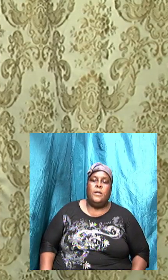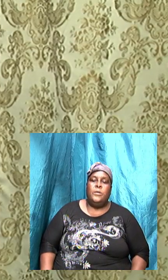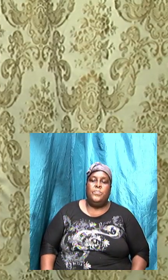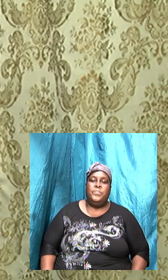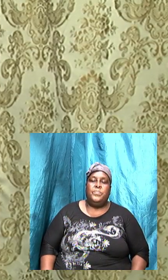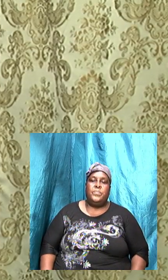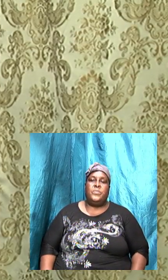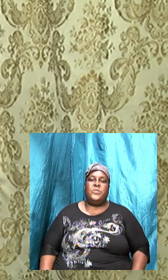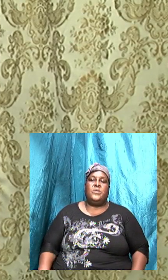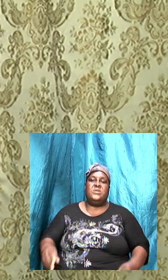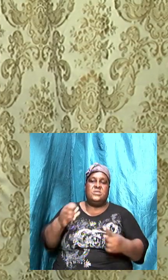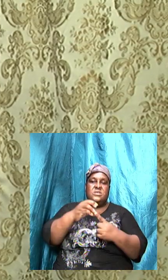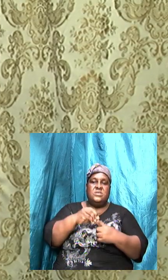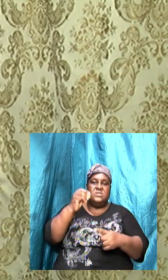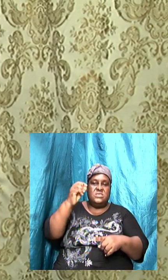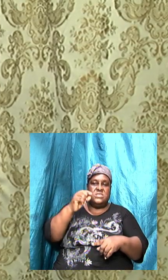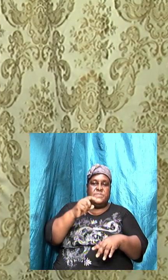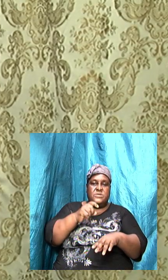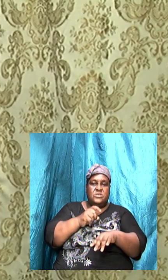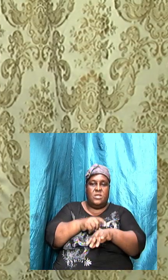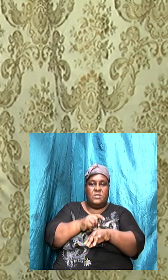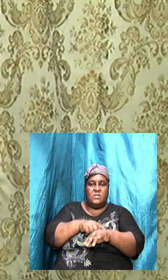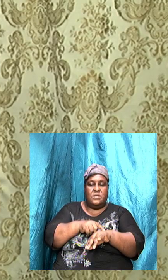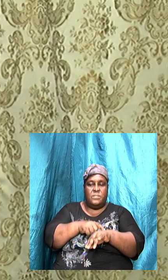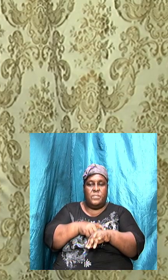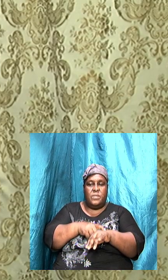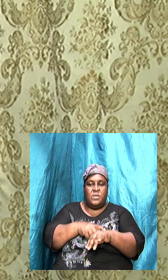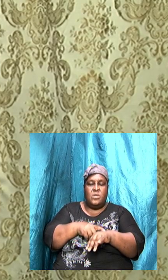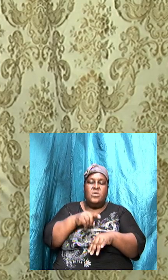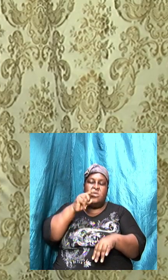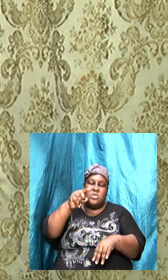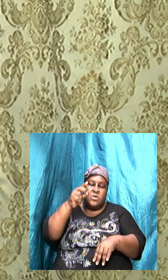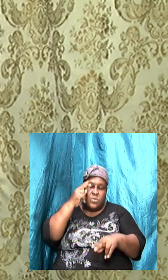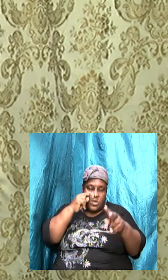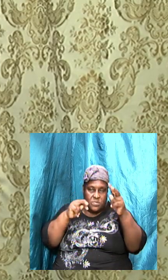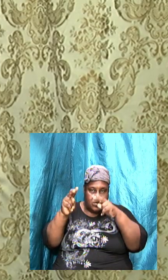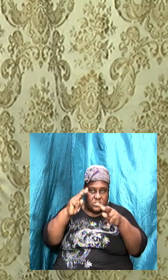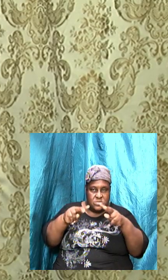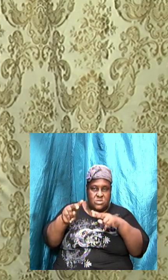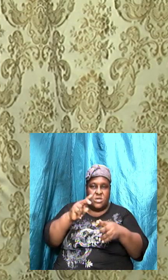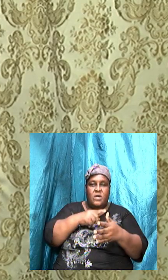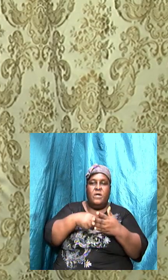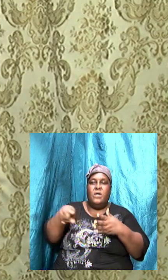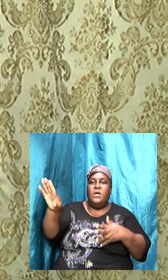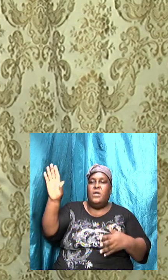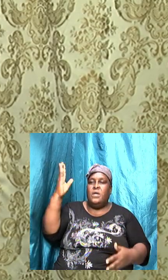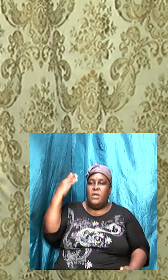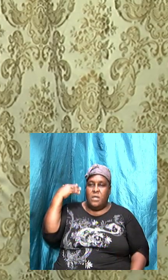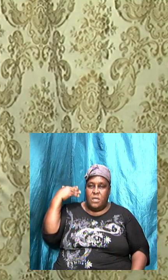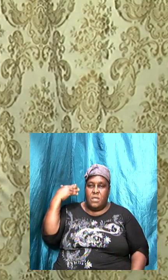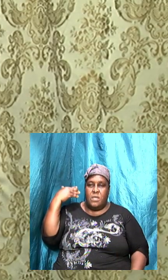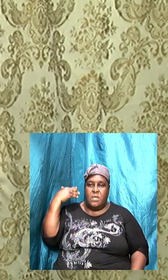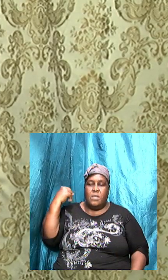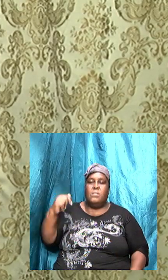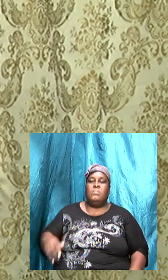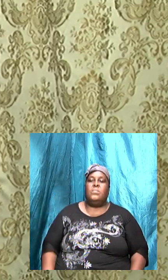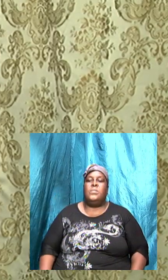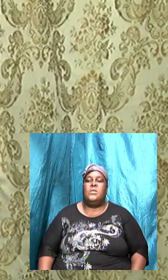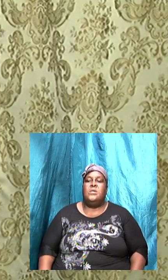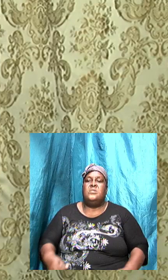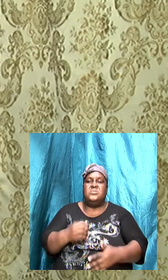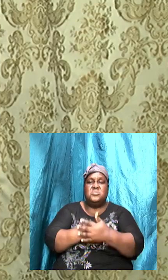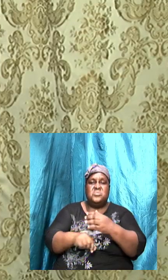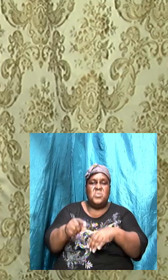to a particular point. You would have observed last week that we, towards the end, interrupted, because